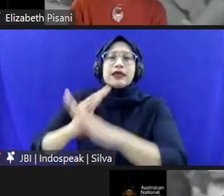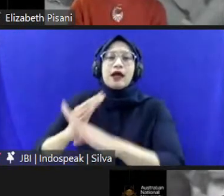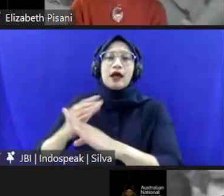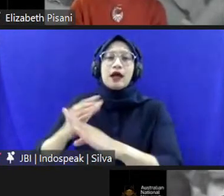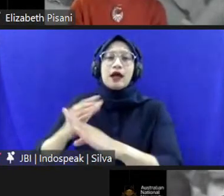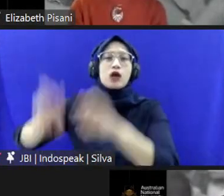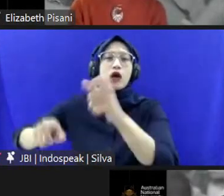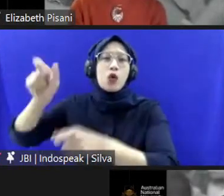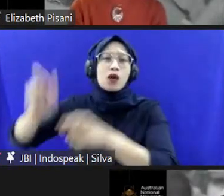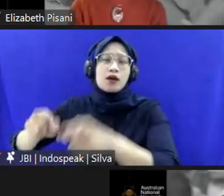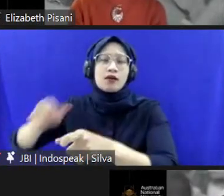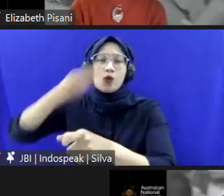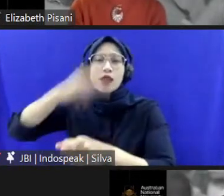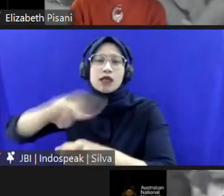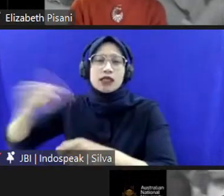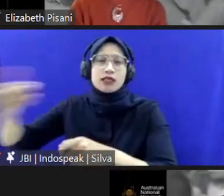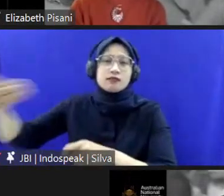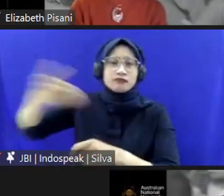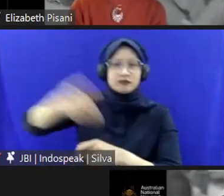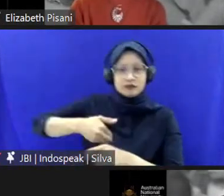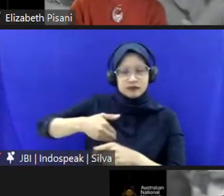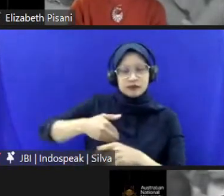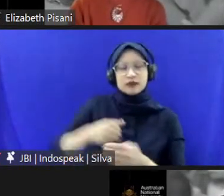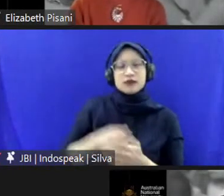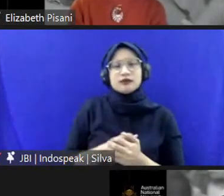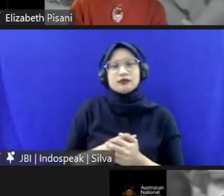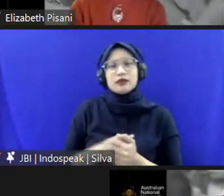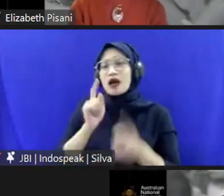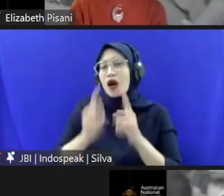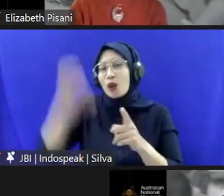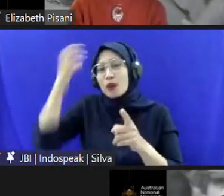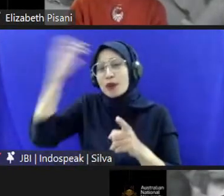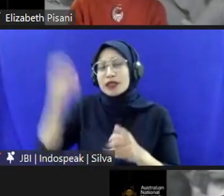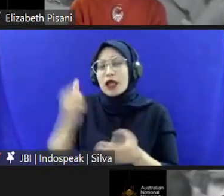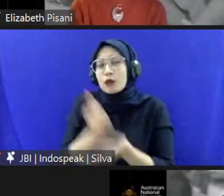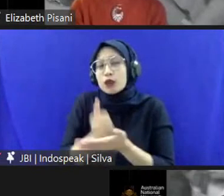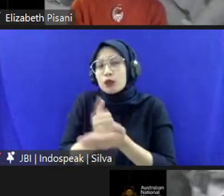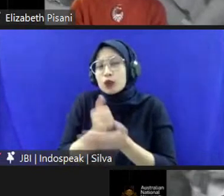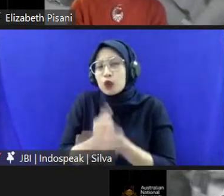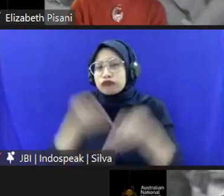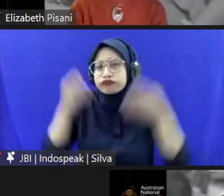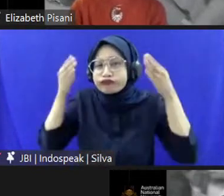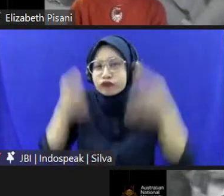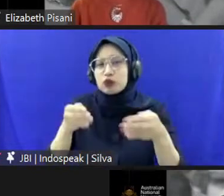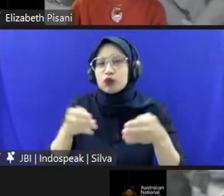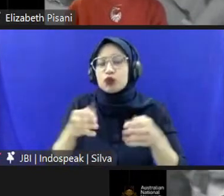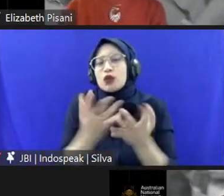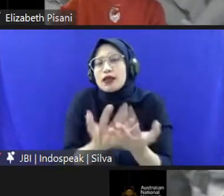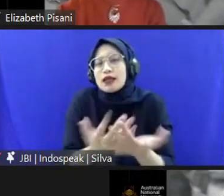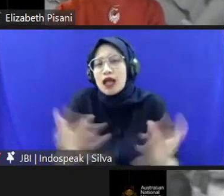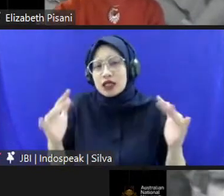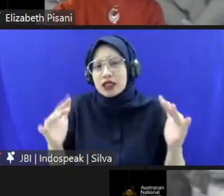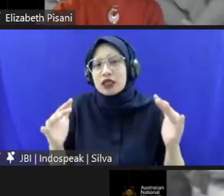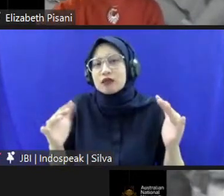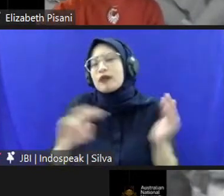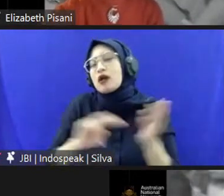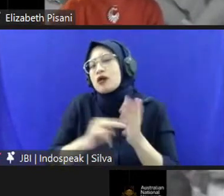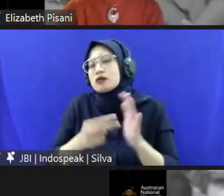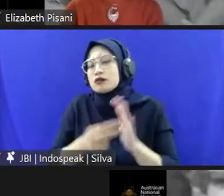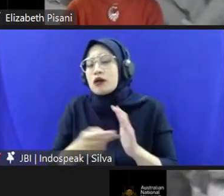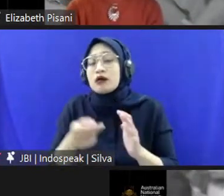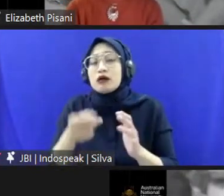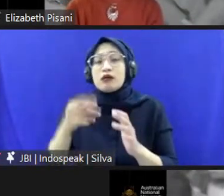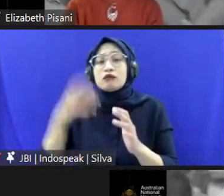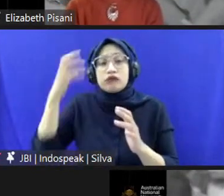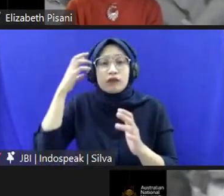rural areas. I mean, if the government really cares about the rakyat are out there and they haven't got